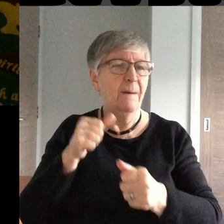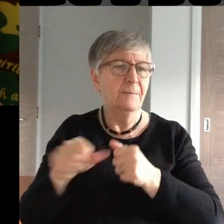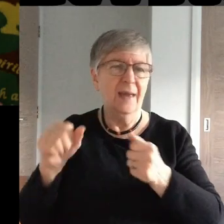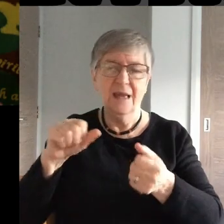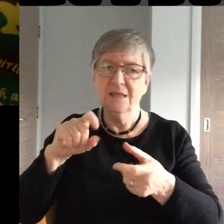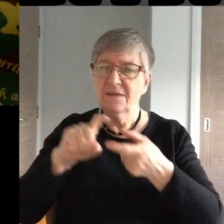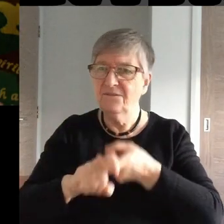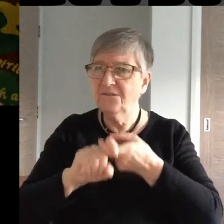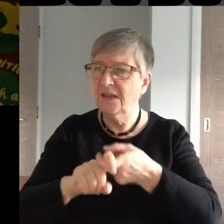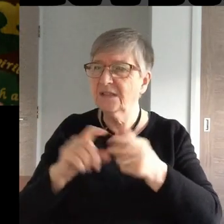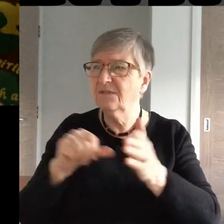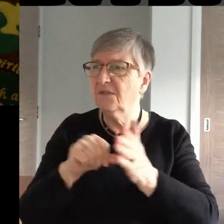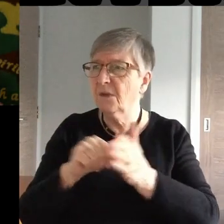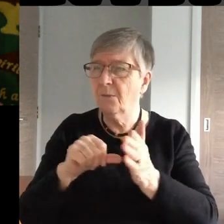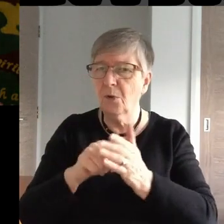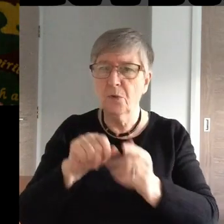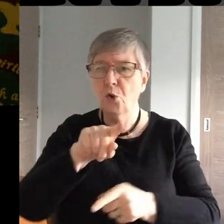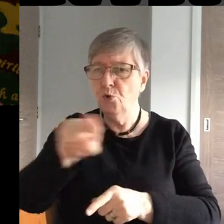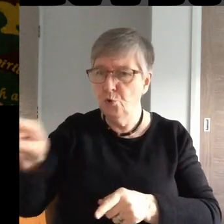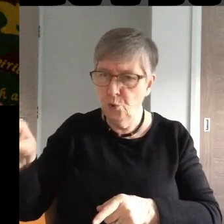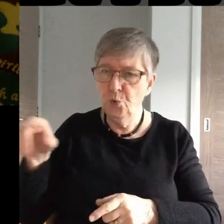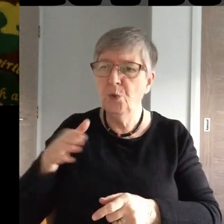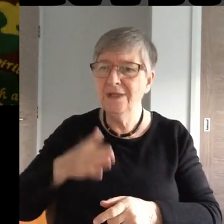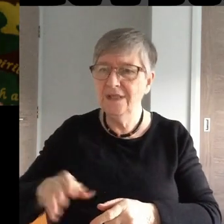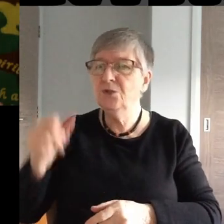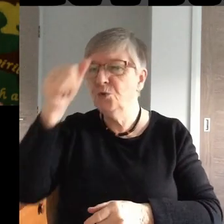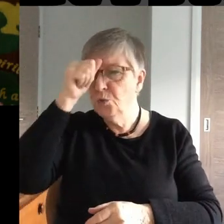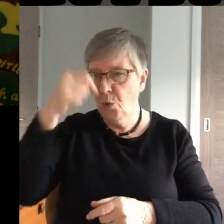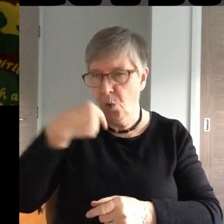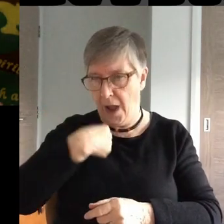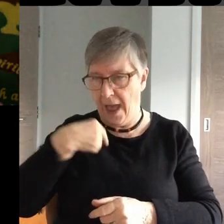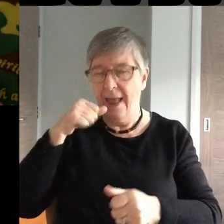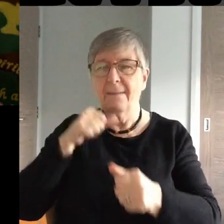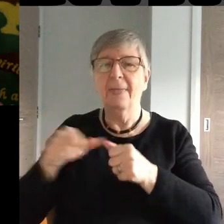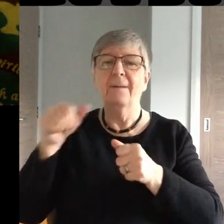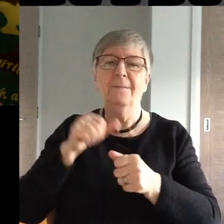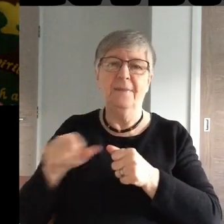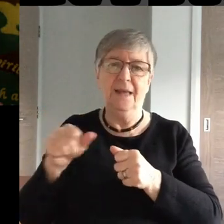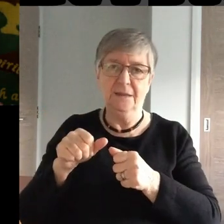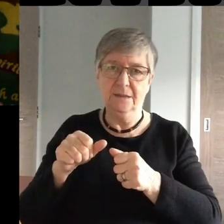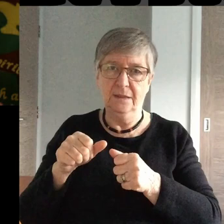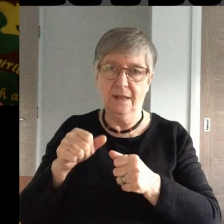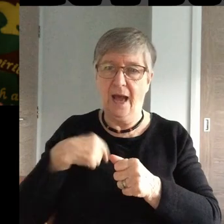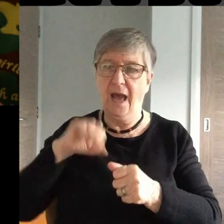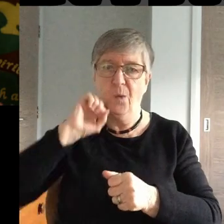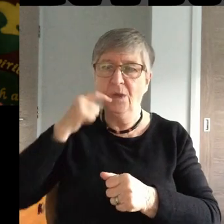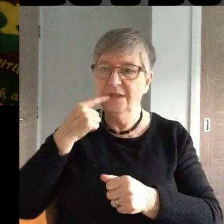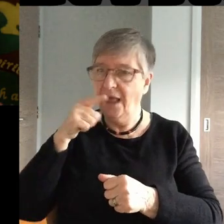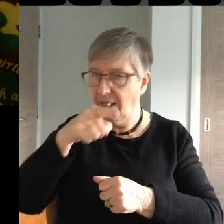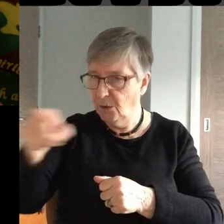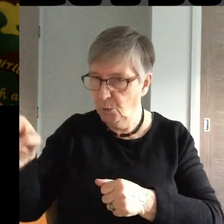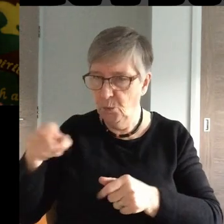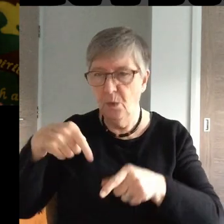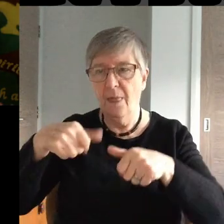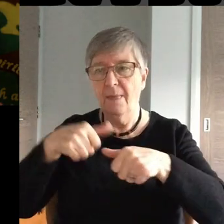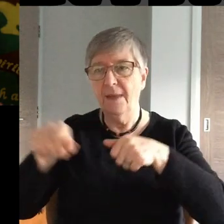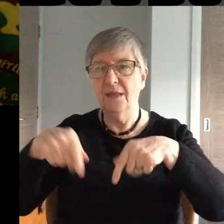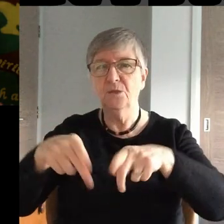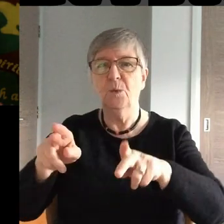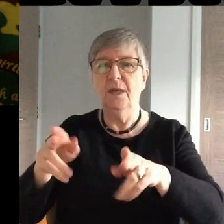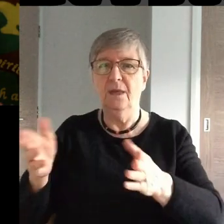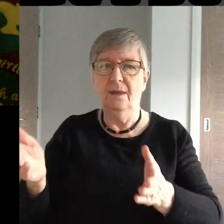biggest problems. You all need to recognize that I am the best and I think the best way for all of you.